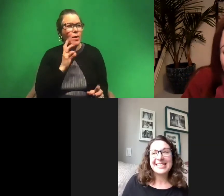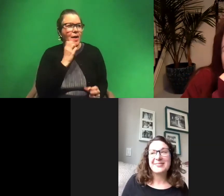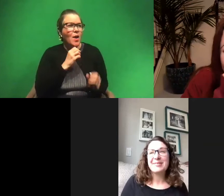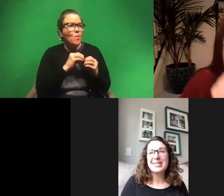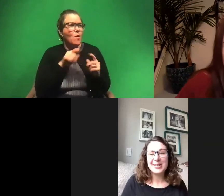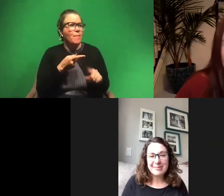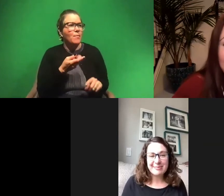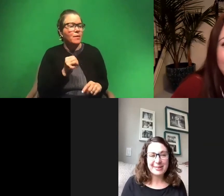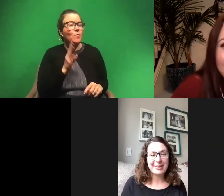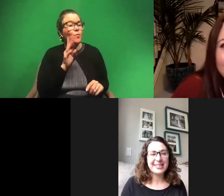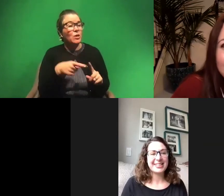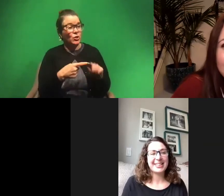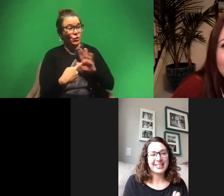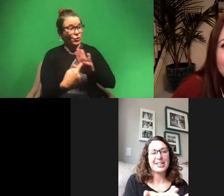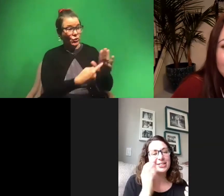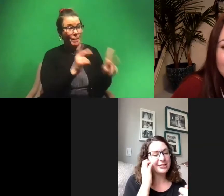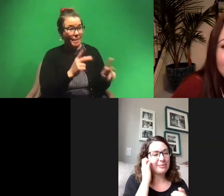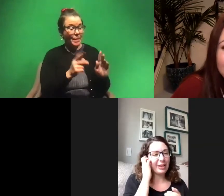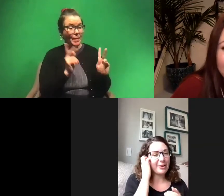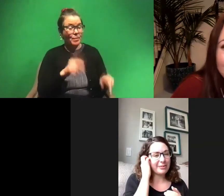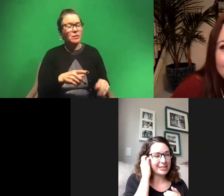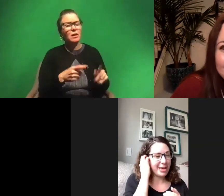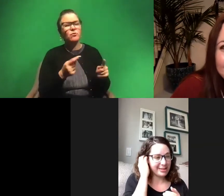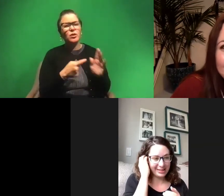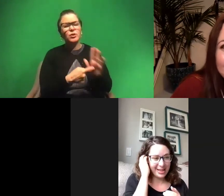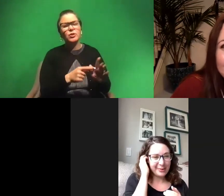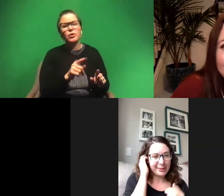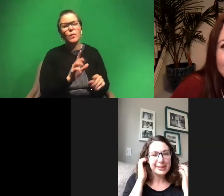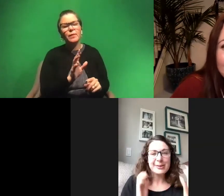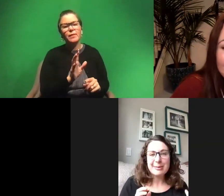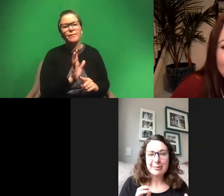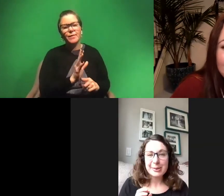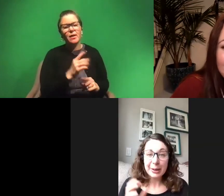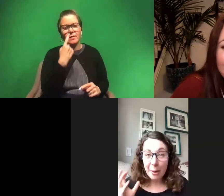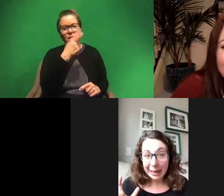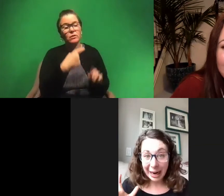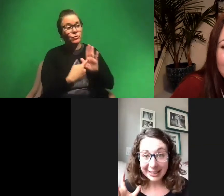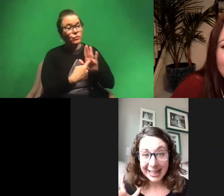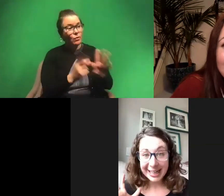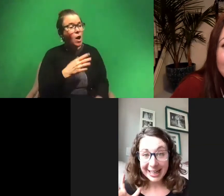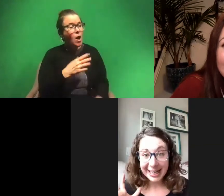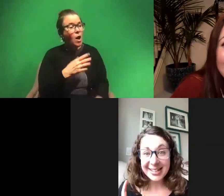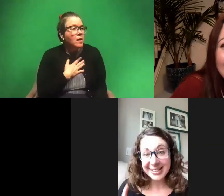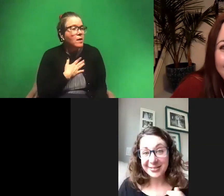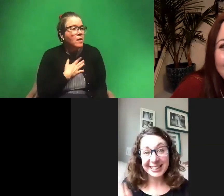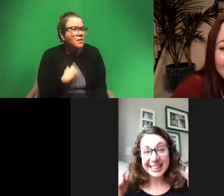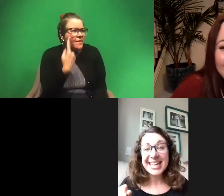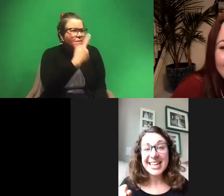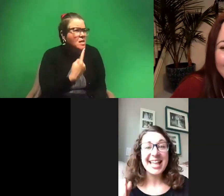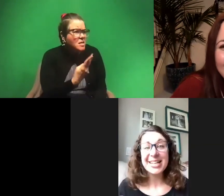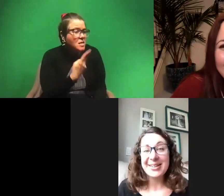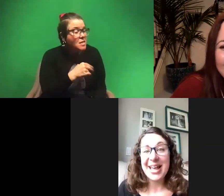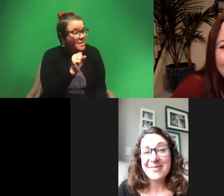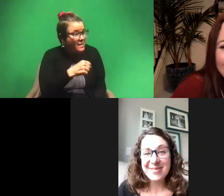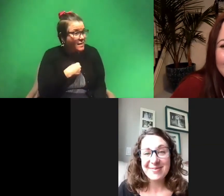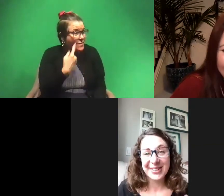when we show people in person, like I tried to show that video of its face, when we show people in person, like, oh my God, it has a face. And we're like, yes, that's